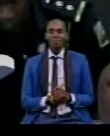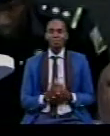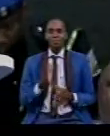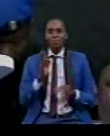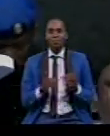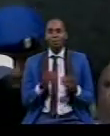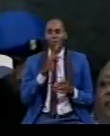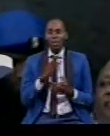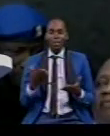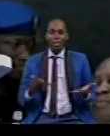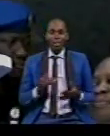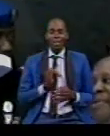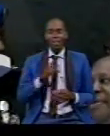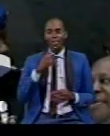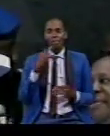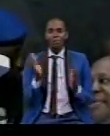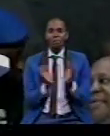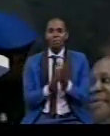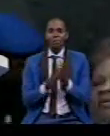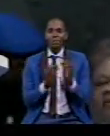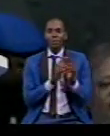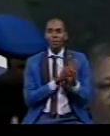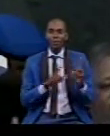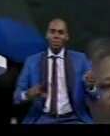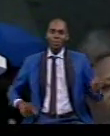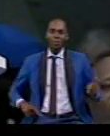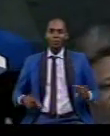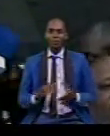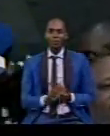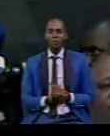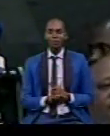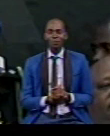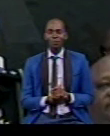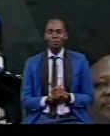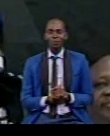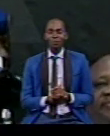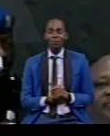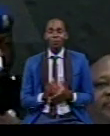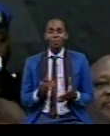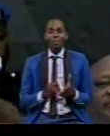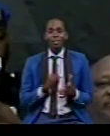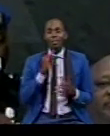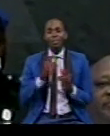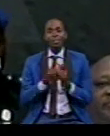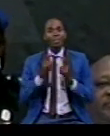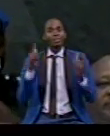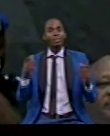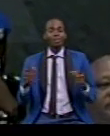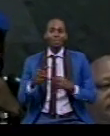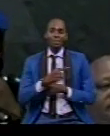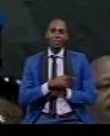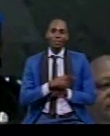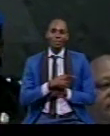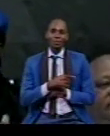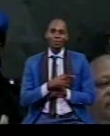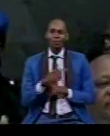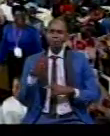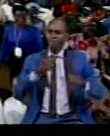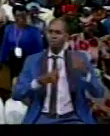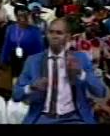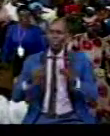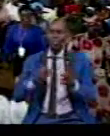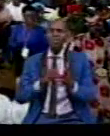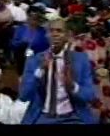of the world, the Lord, the character of the world, the lifestyle of the world, the worldliness in the